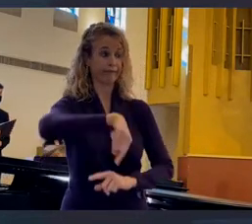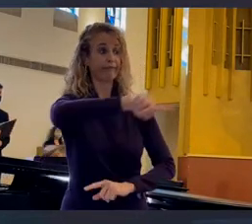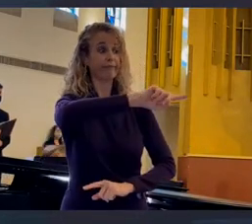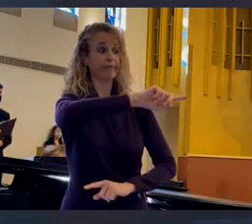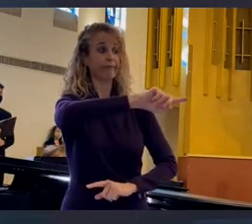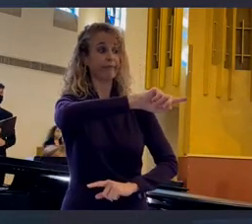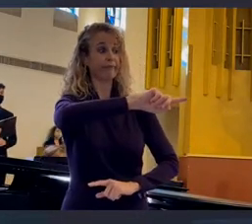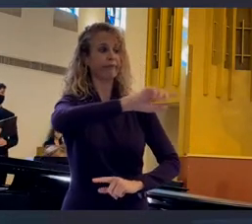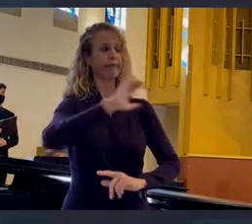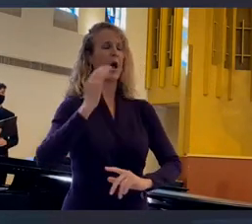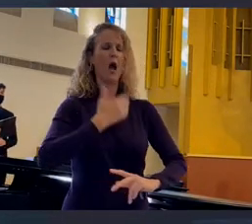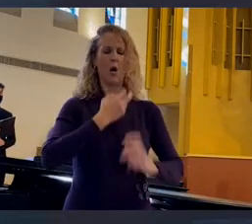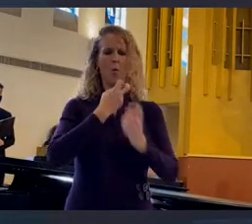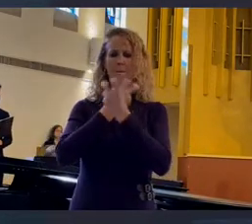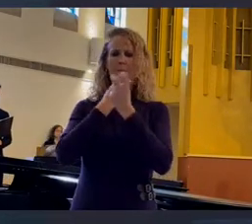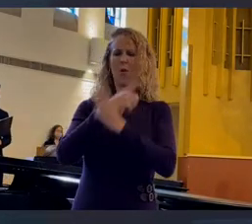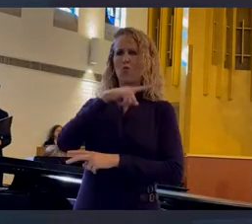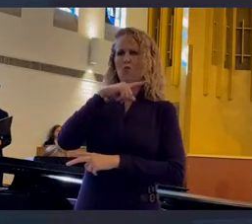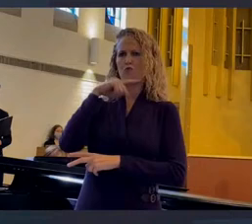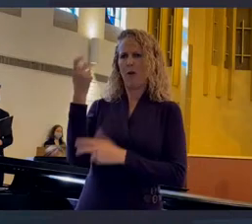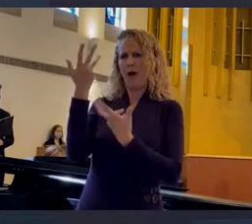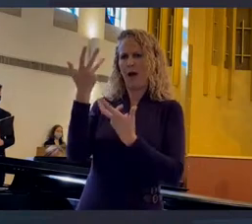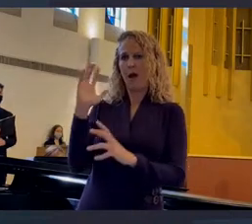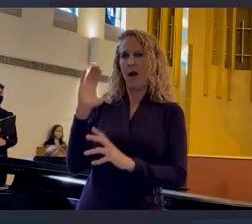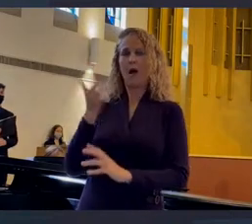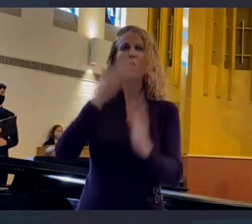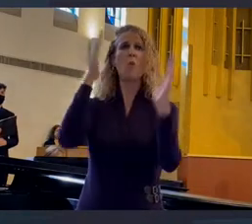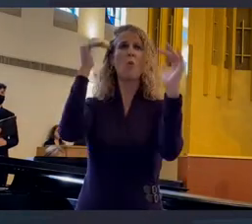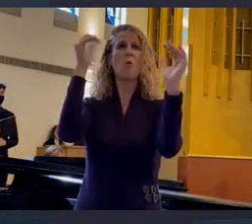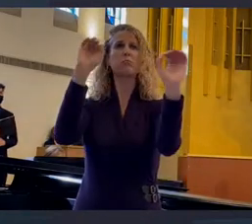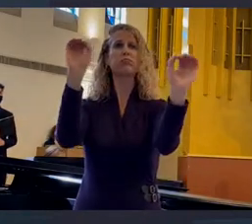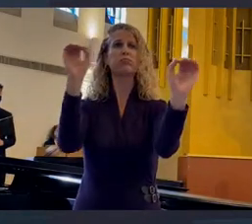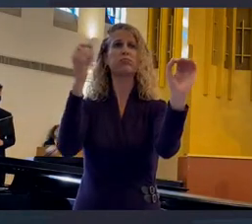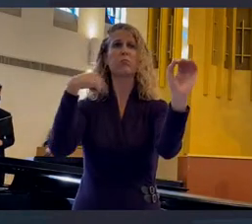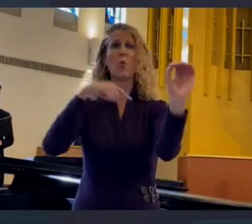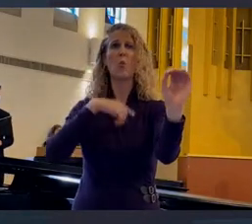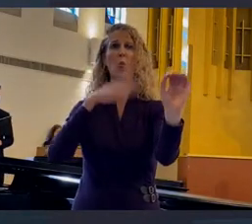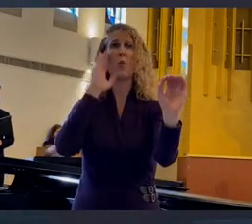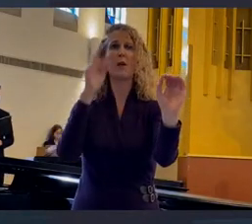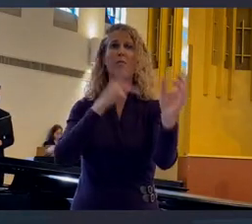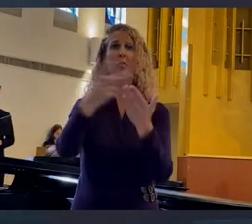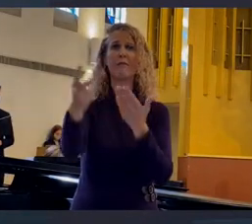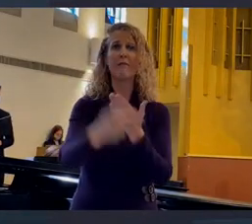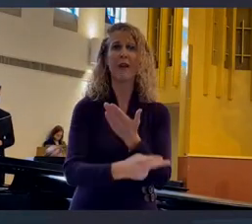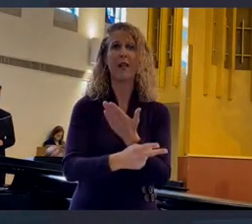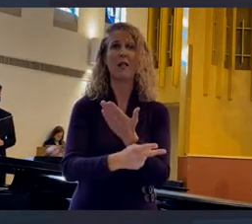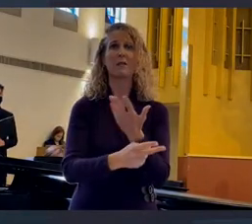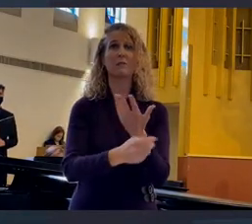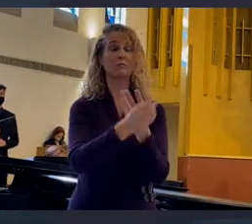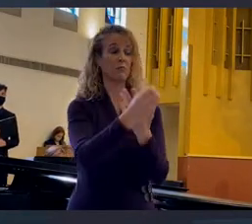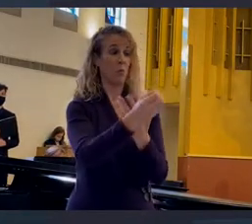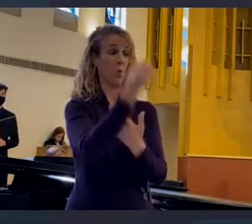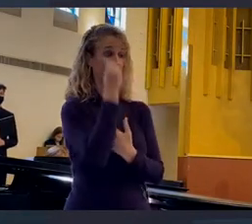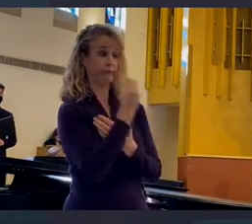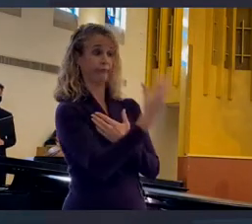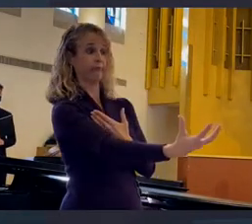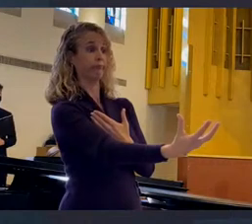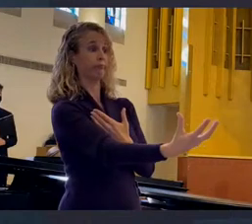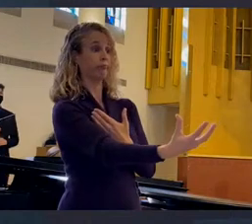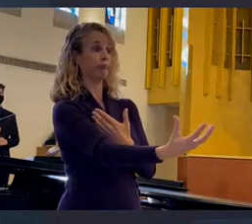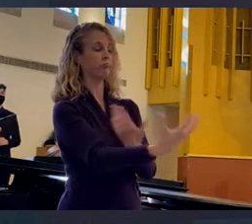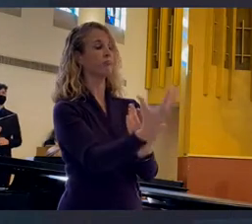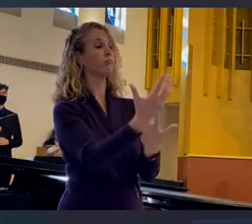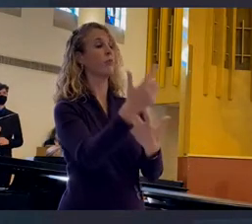say, our bones are dried up. Our hope is gone. We are doomed. Prophesy, therefore, and say to